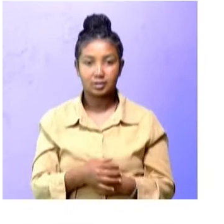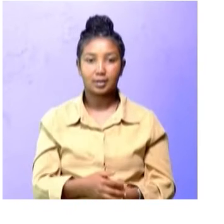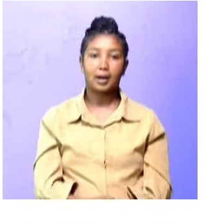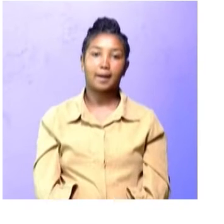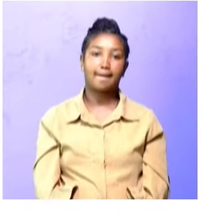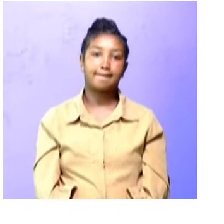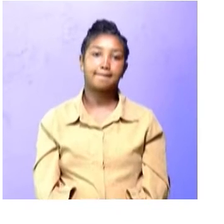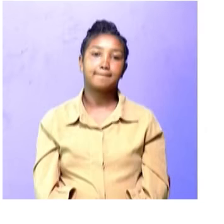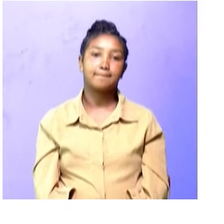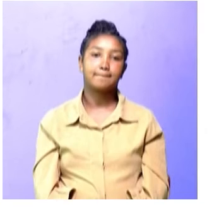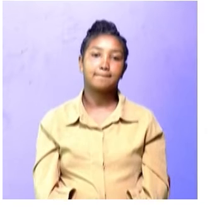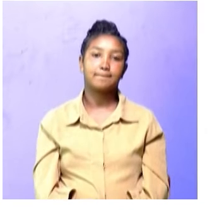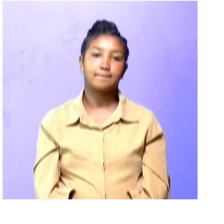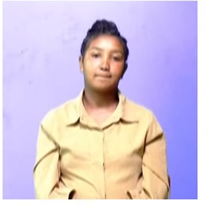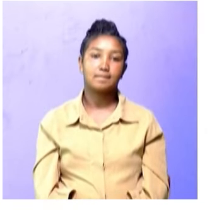having